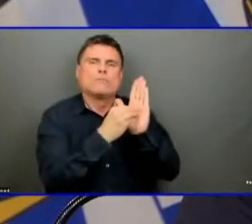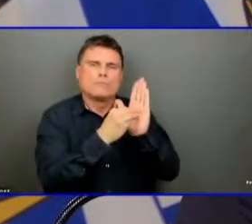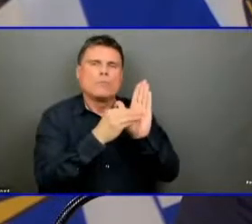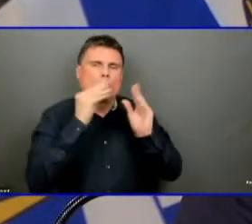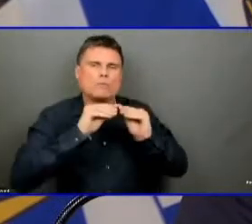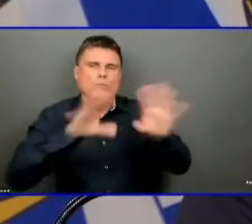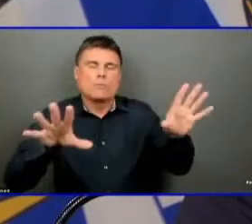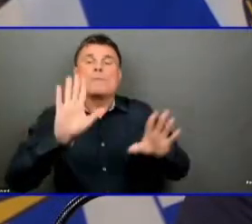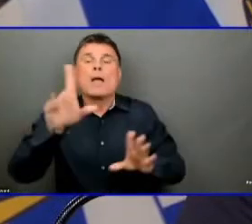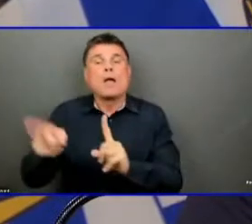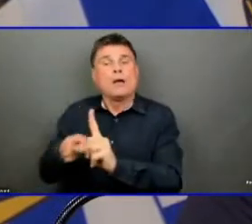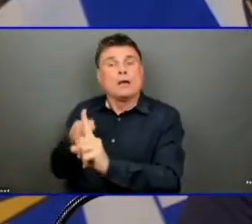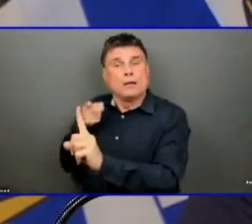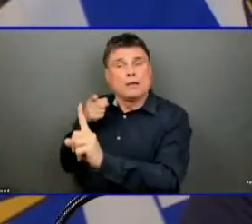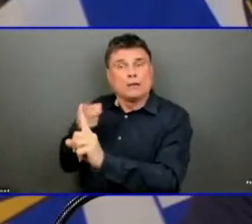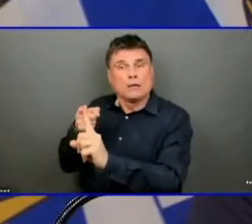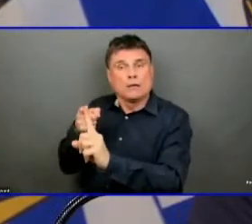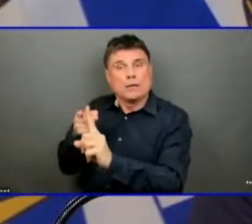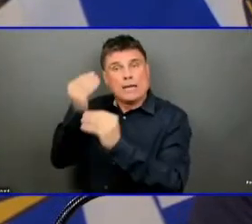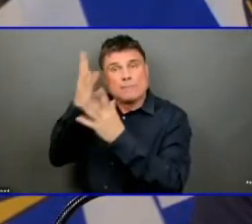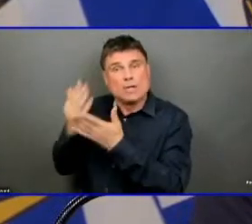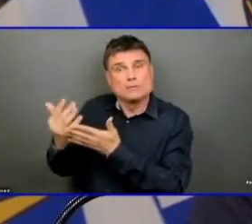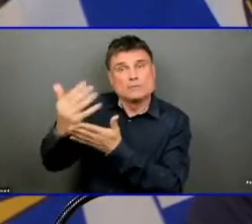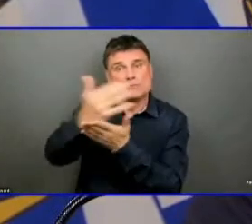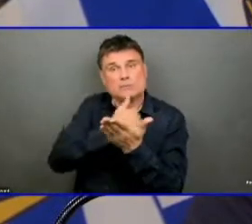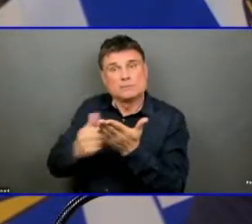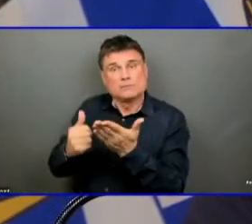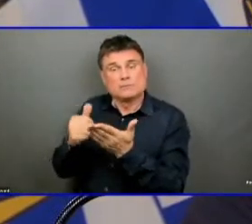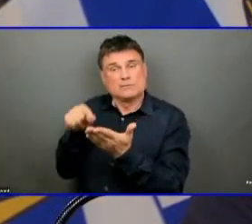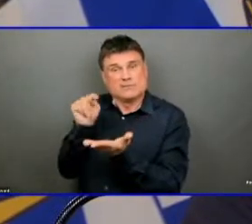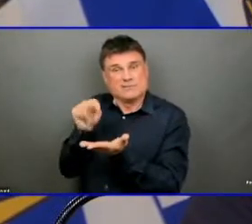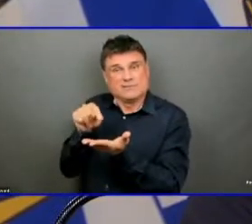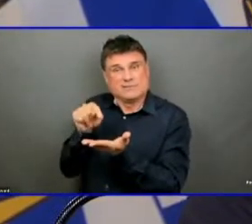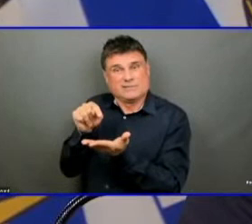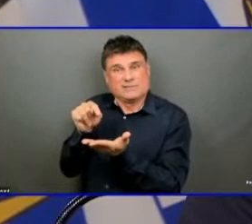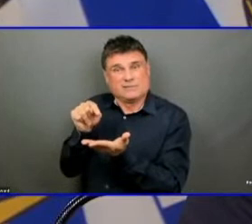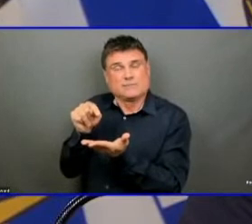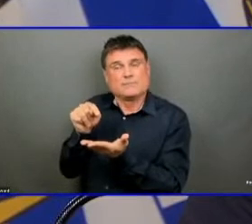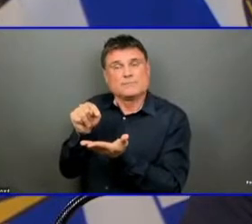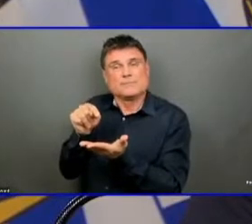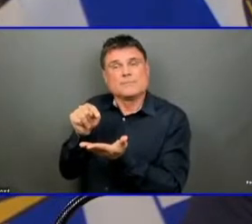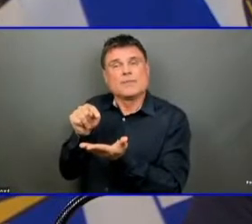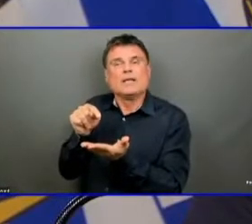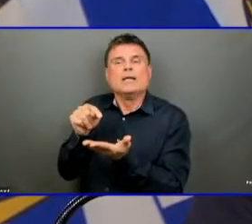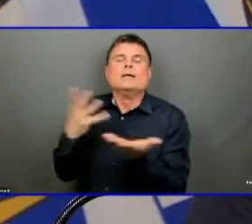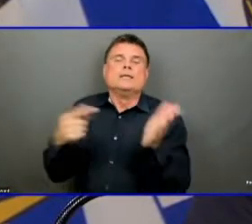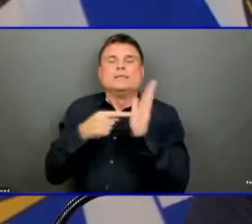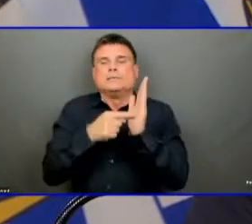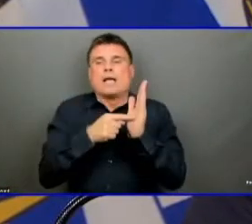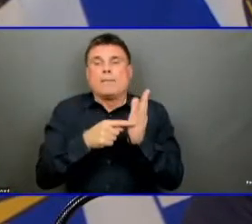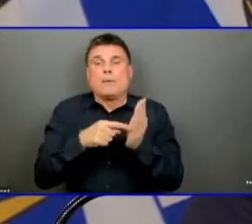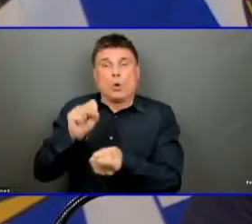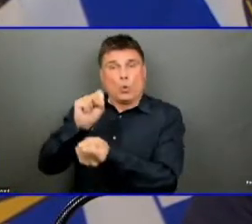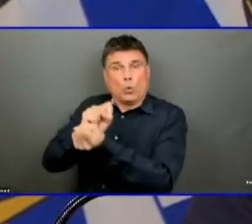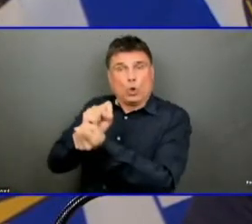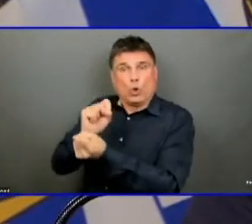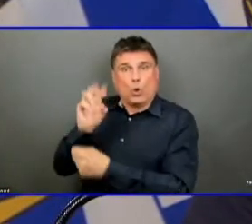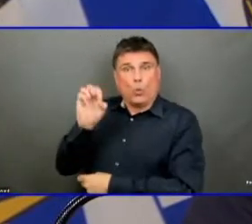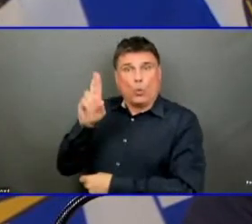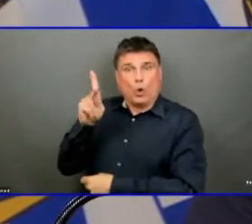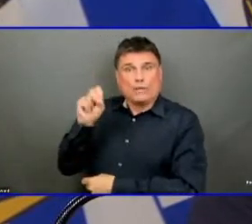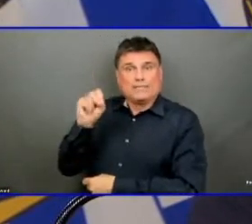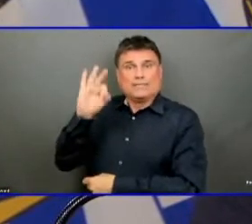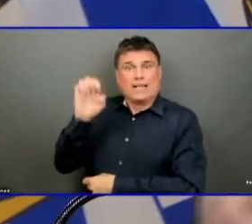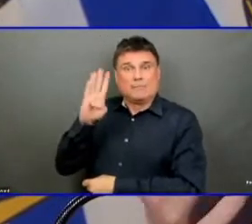focus of the workplace task group with WorkSafe BC and with the public health teams was on the Lower Mainland. So